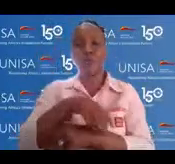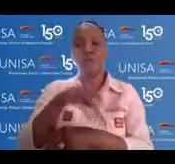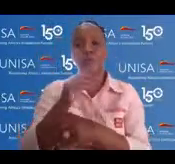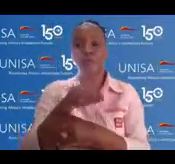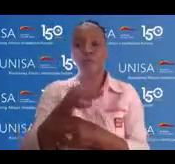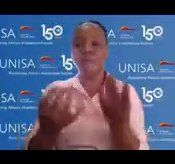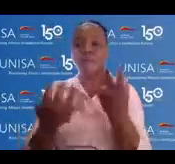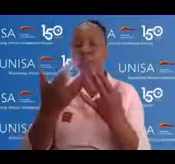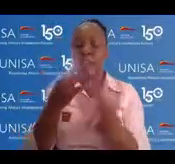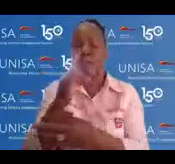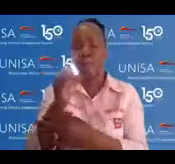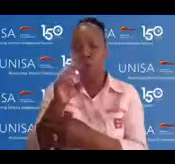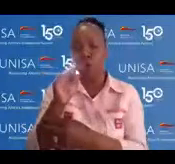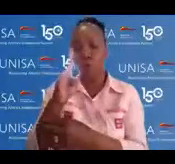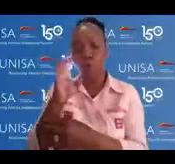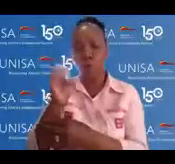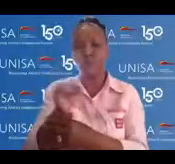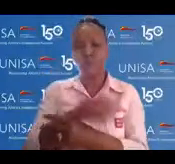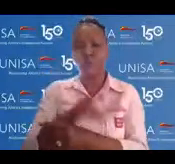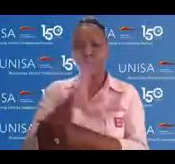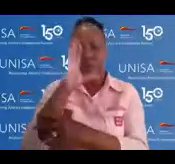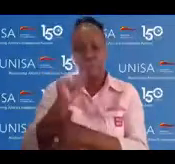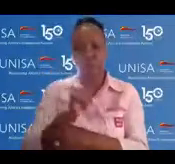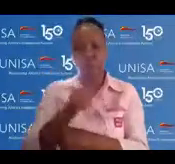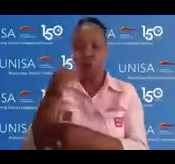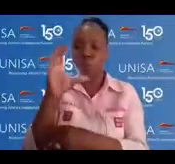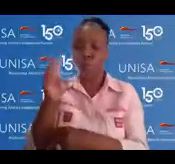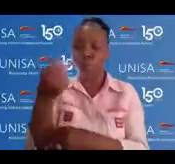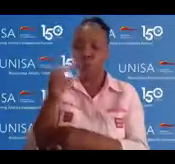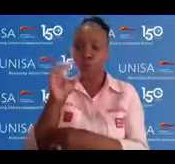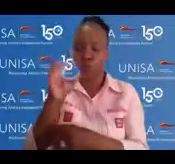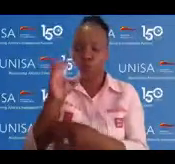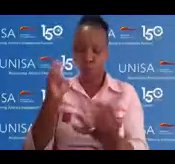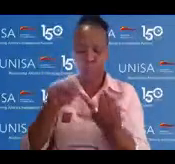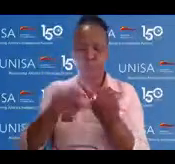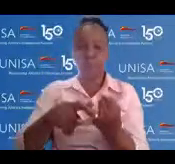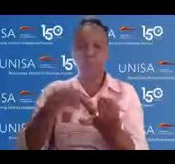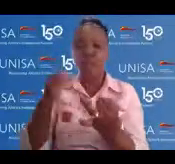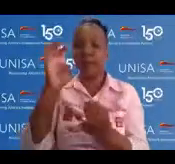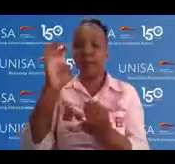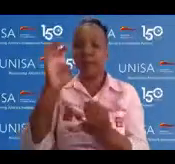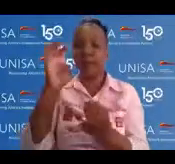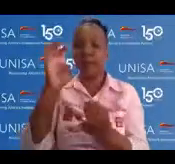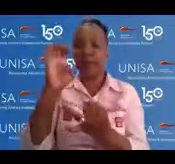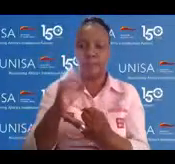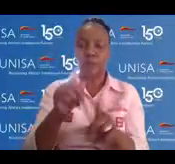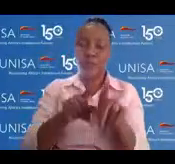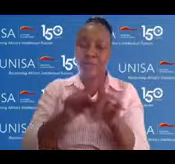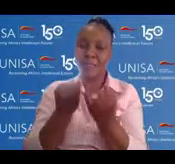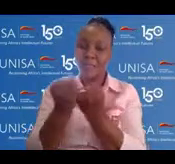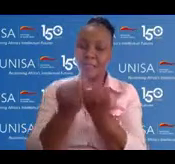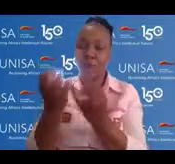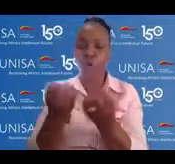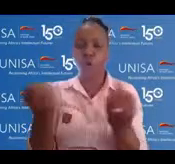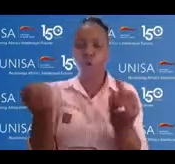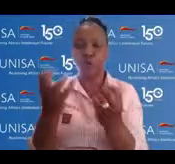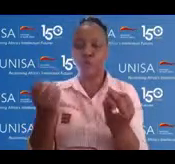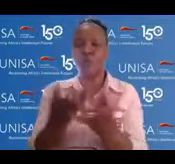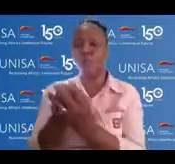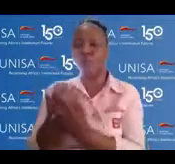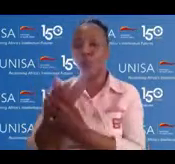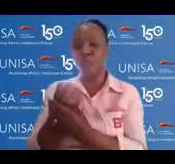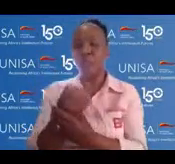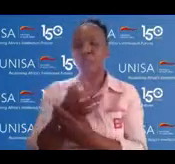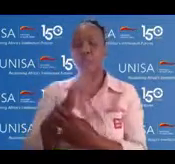We trust Chrome and Edge because we have tested a lot of products on them. So if you can at least use the latest version of